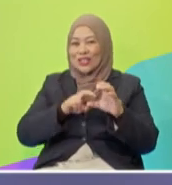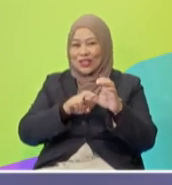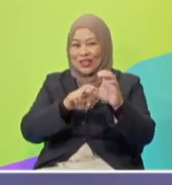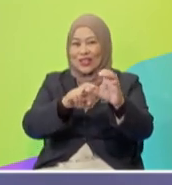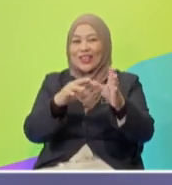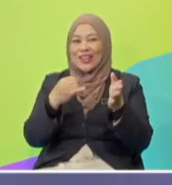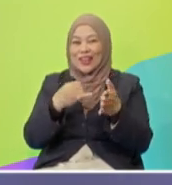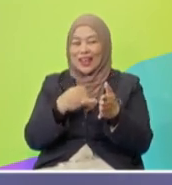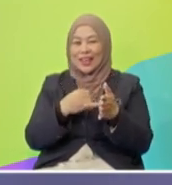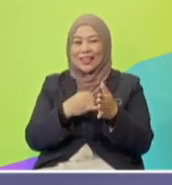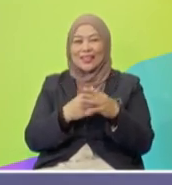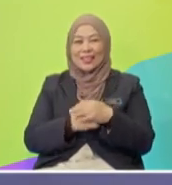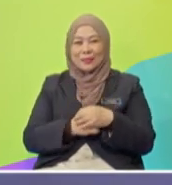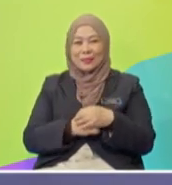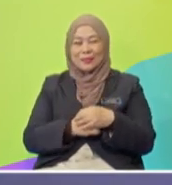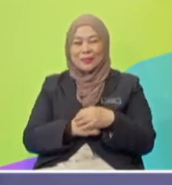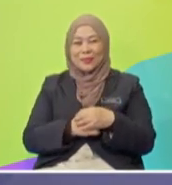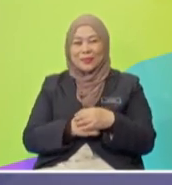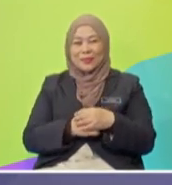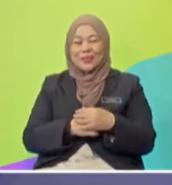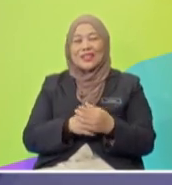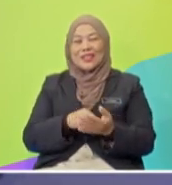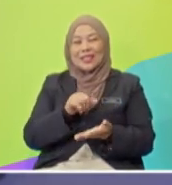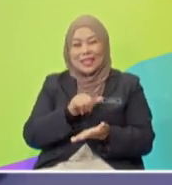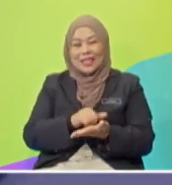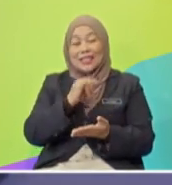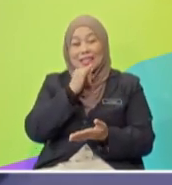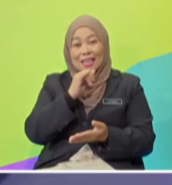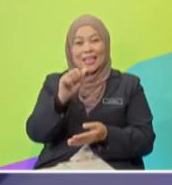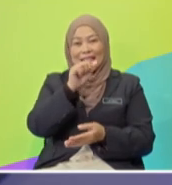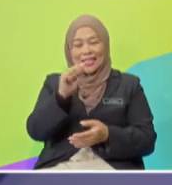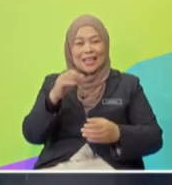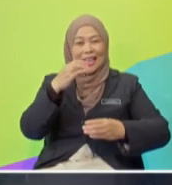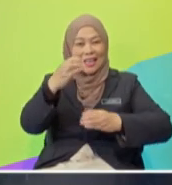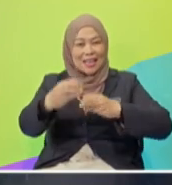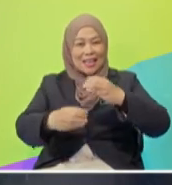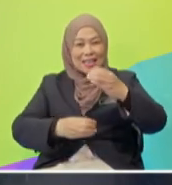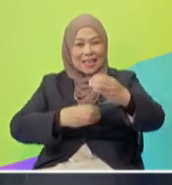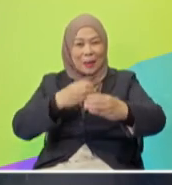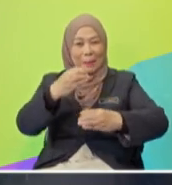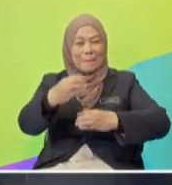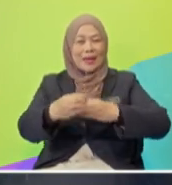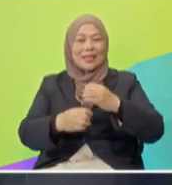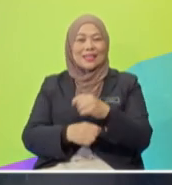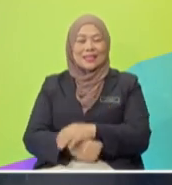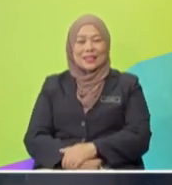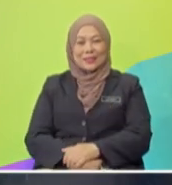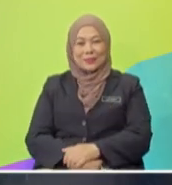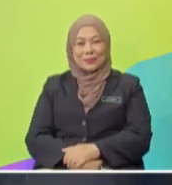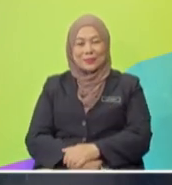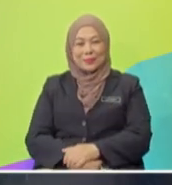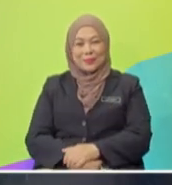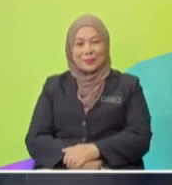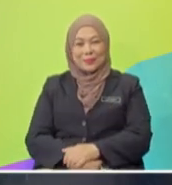Okay. And this is a bicycle. Wow, okay. Teacher. Can I try next? Yes, go ahead. Okay.